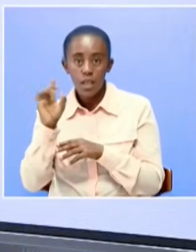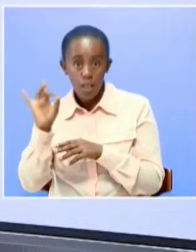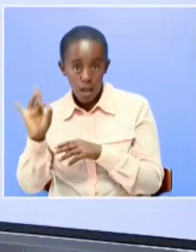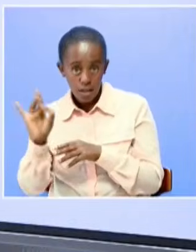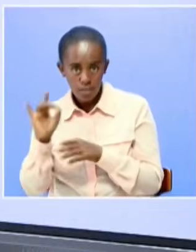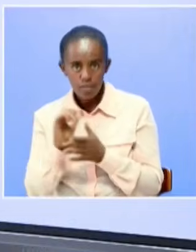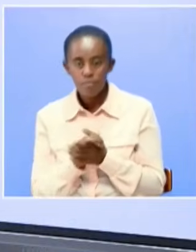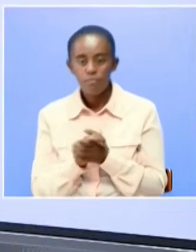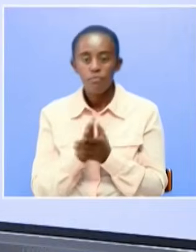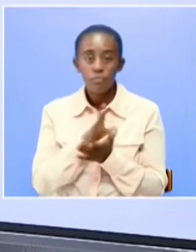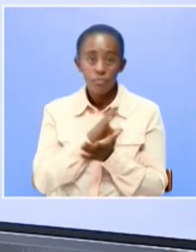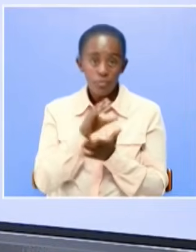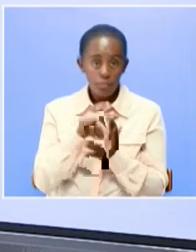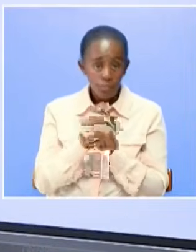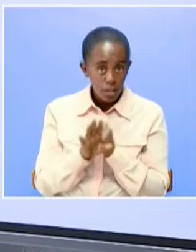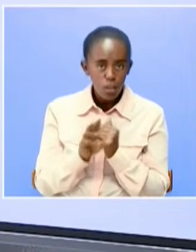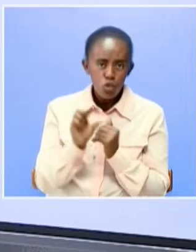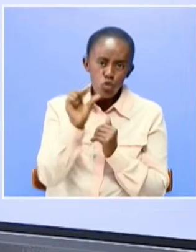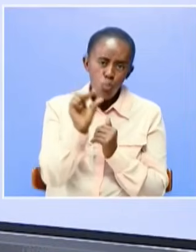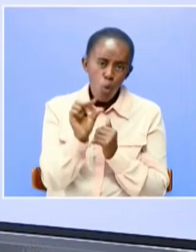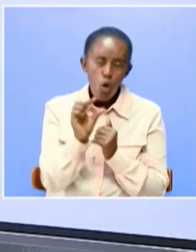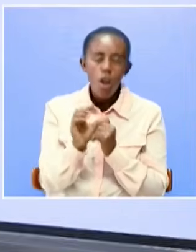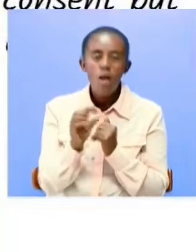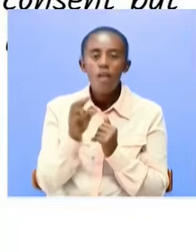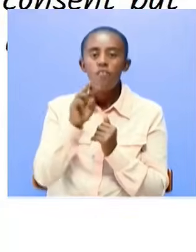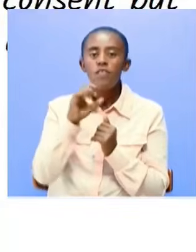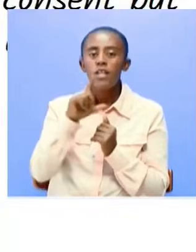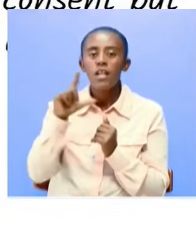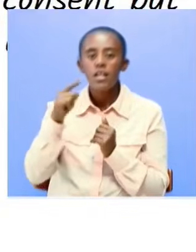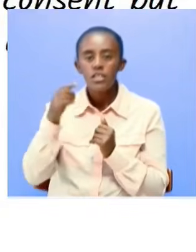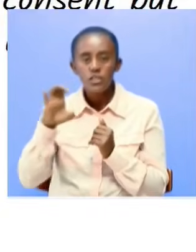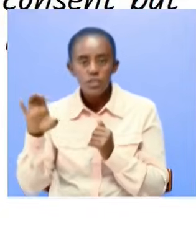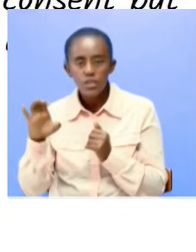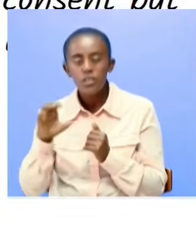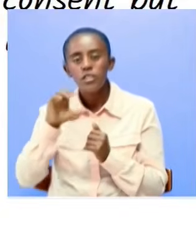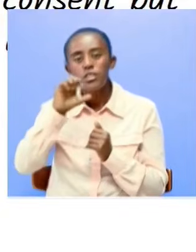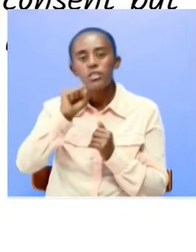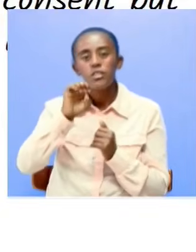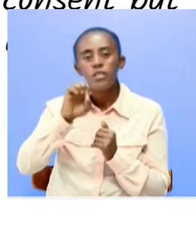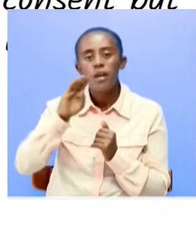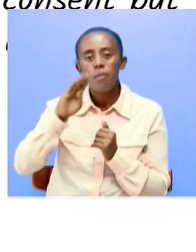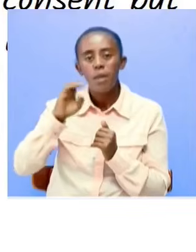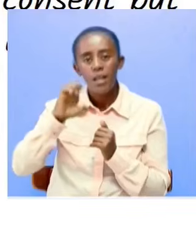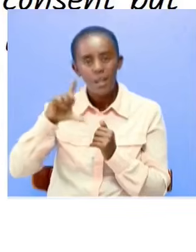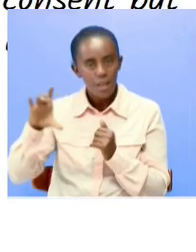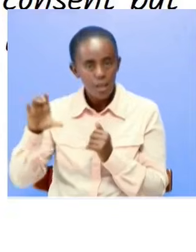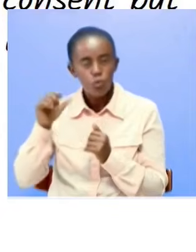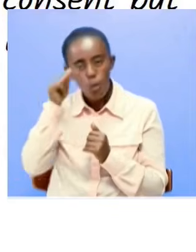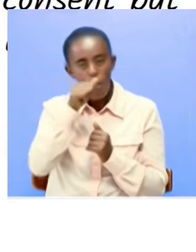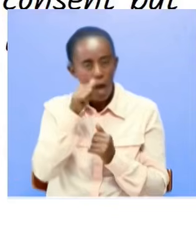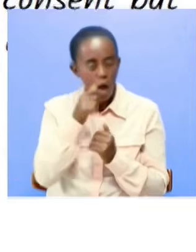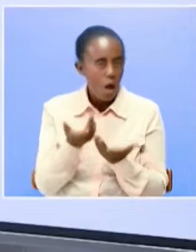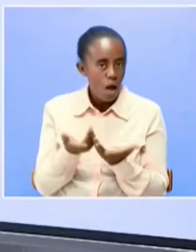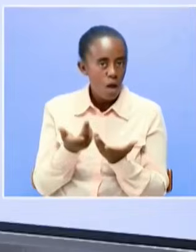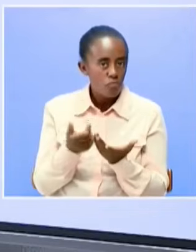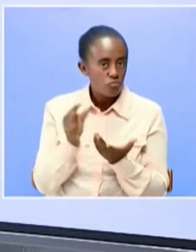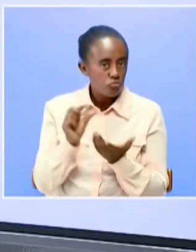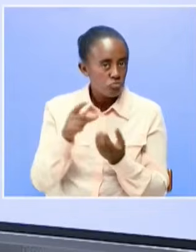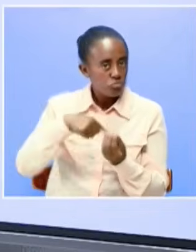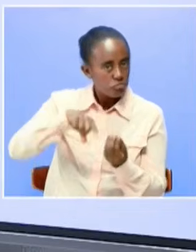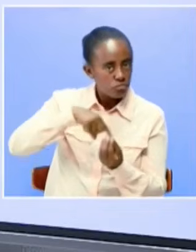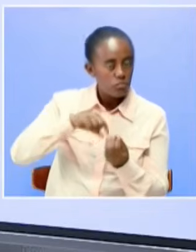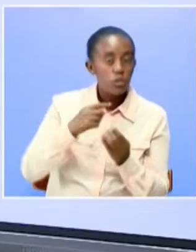1938 in a small village called Shebel, Ethiopia. Look, this one is